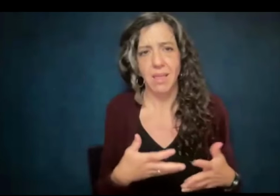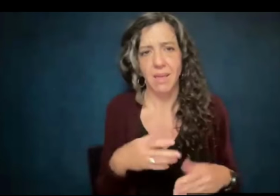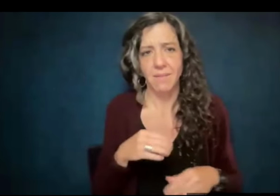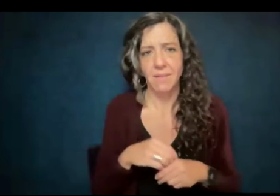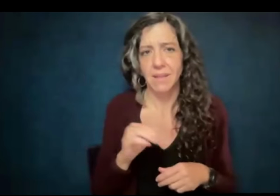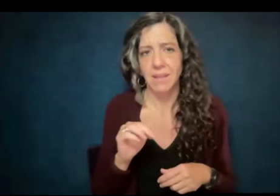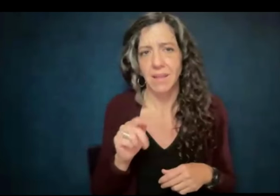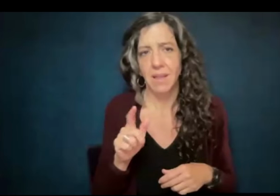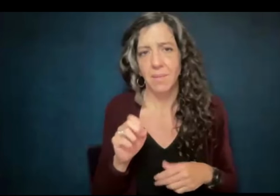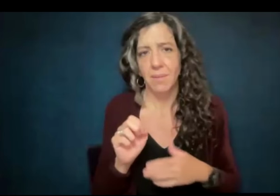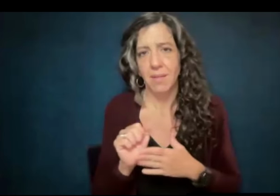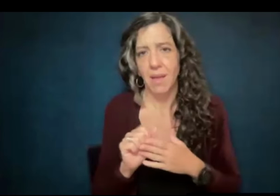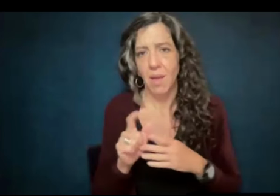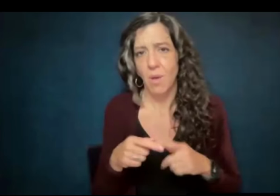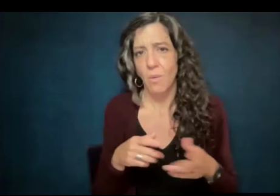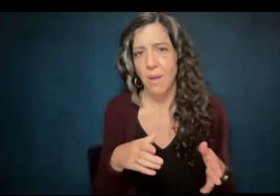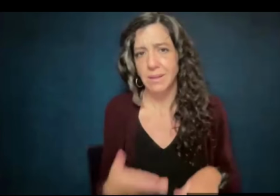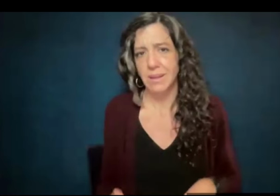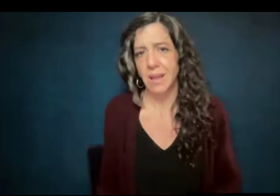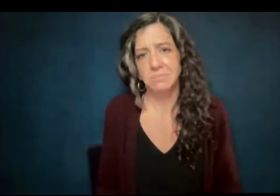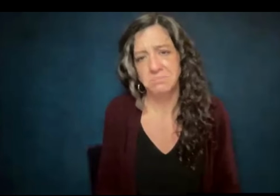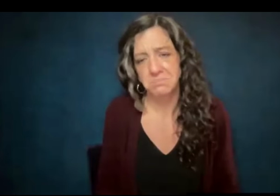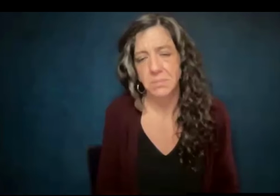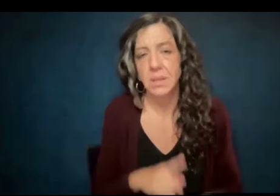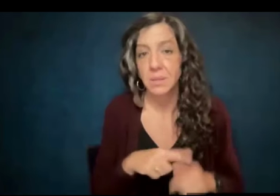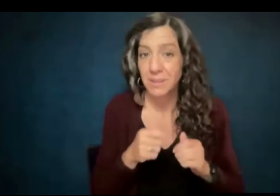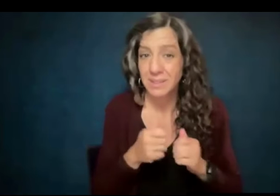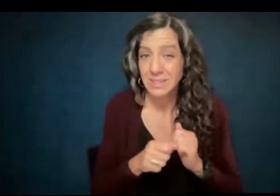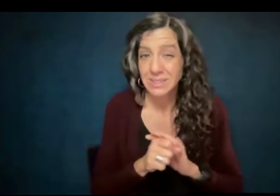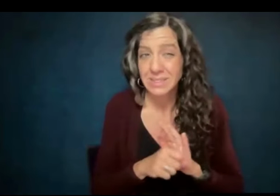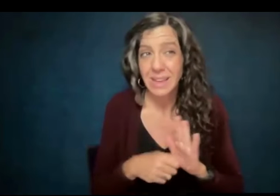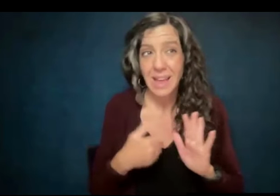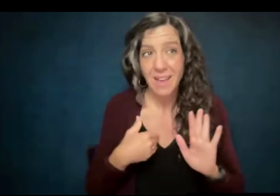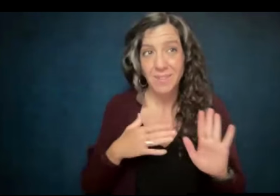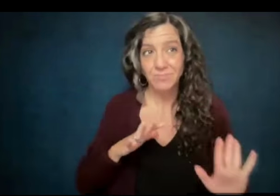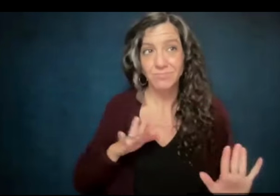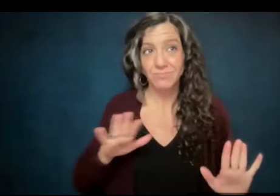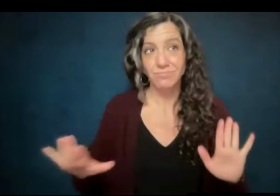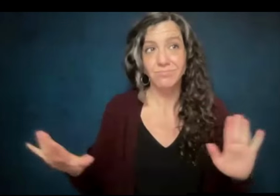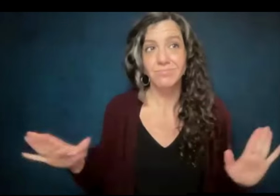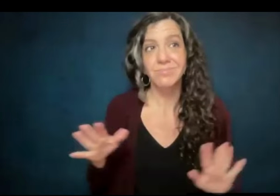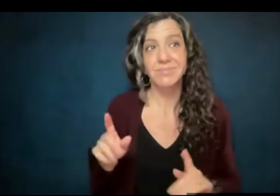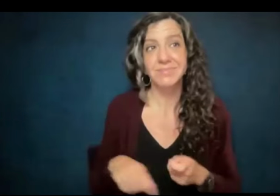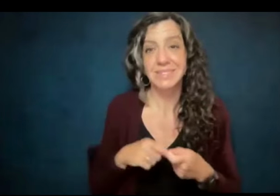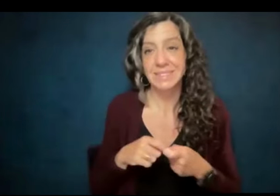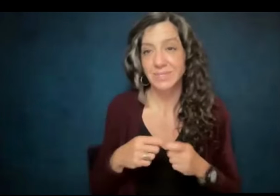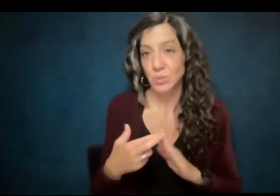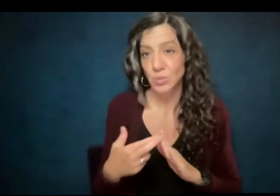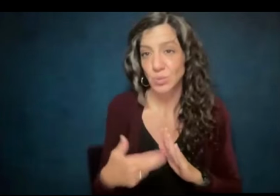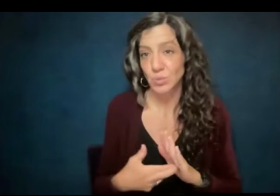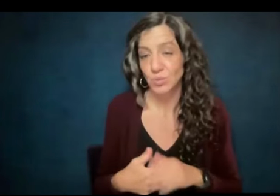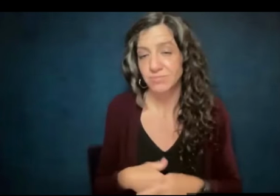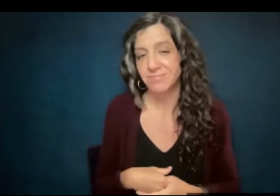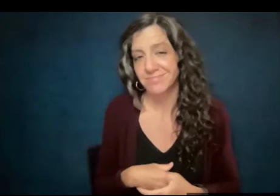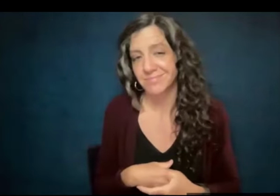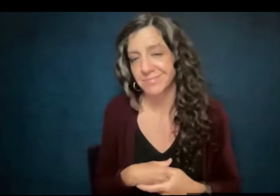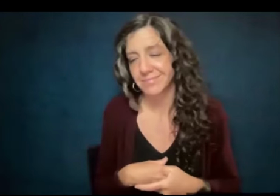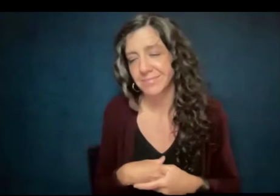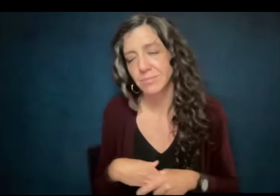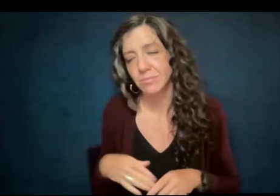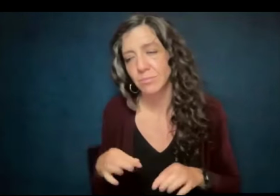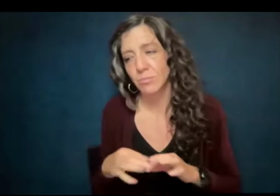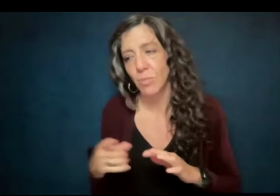ABLE account. Again, each state has their own specific rules, and that's part of why I said to check those